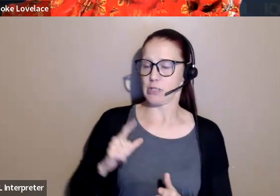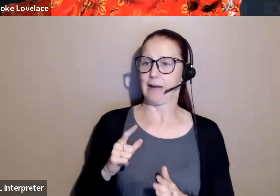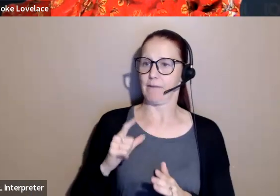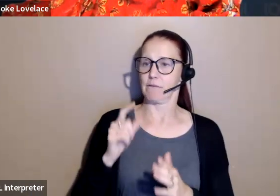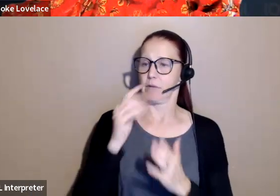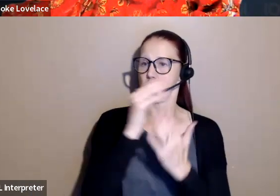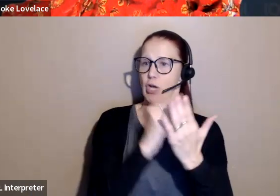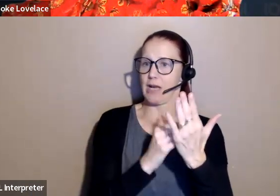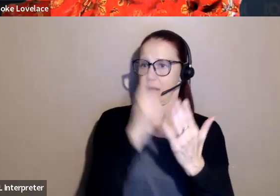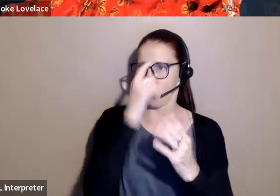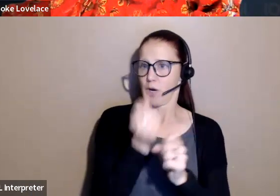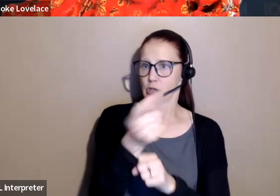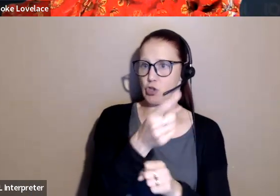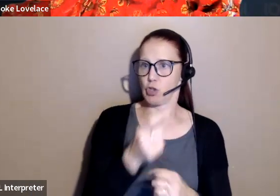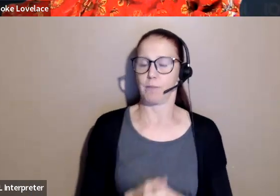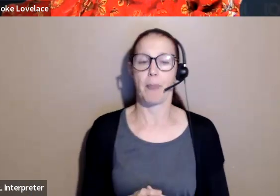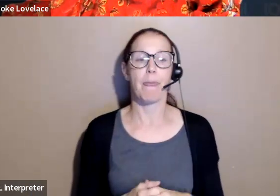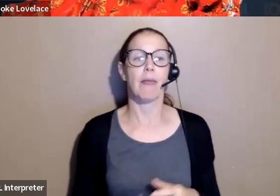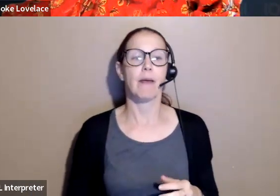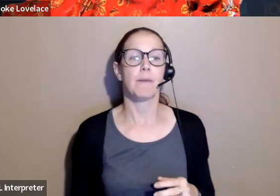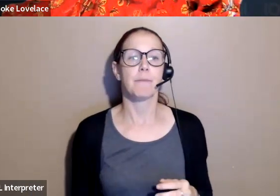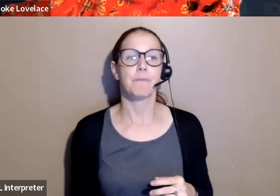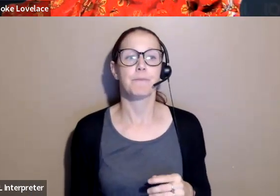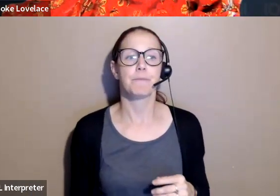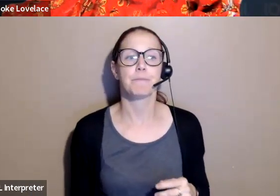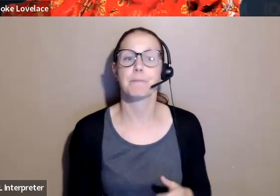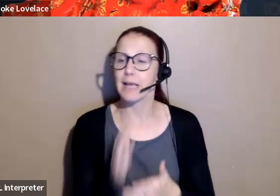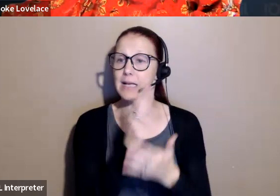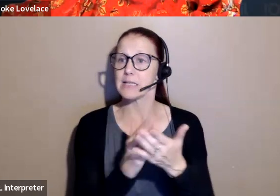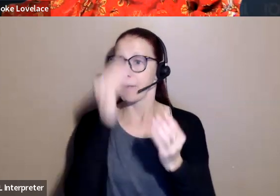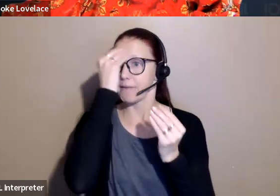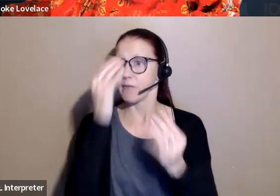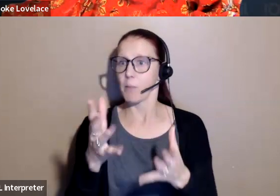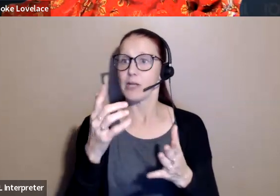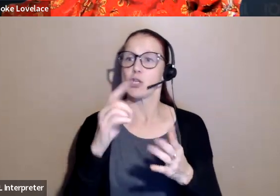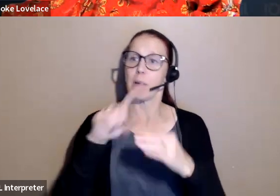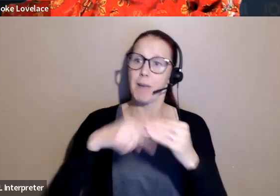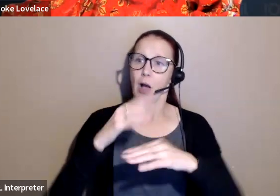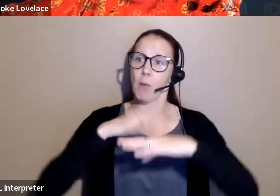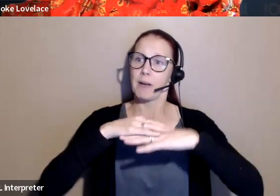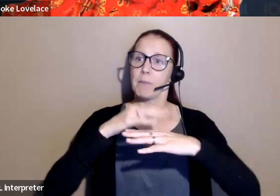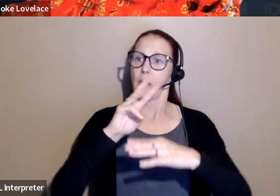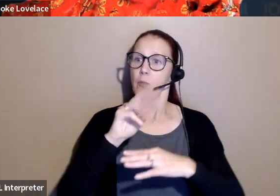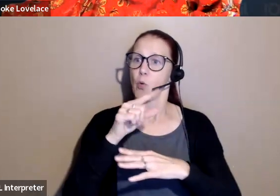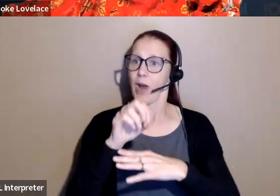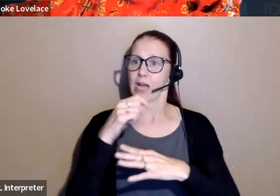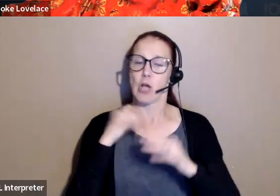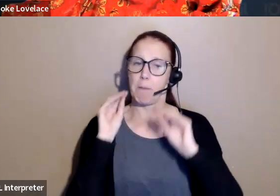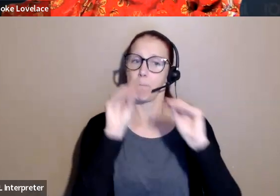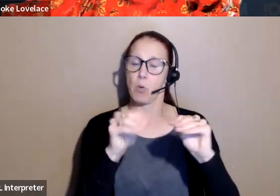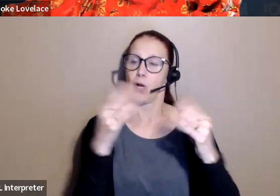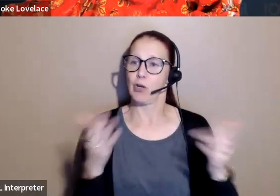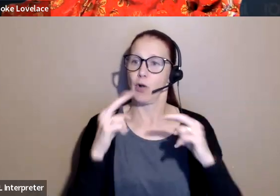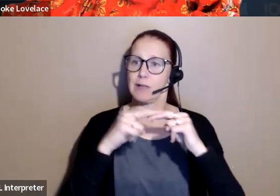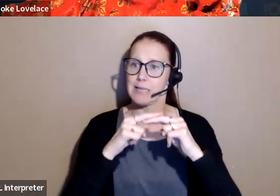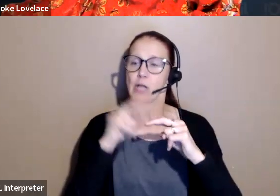year. I just put some of the information on sub minimum wage up so you can see